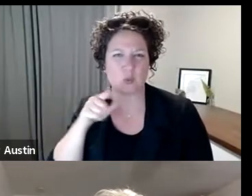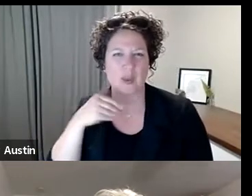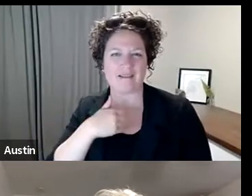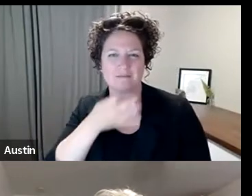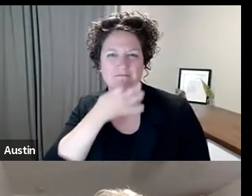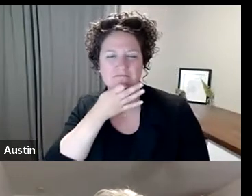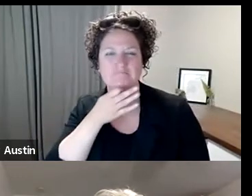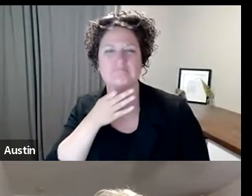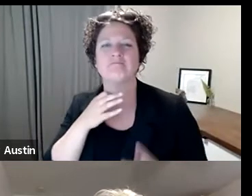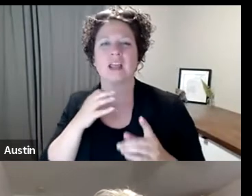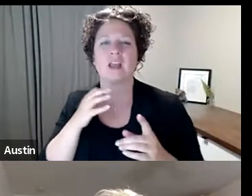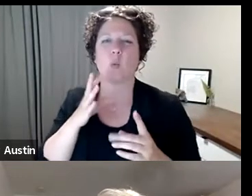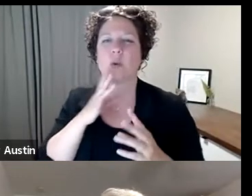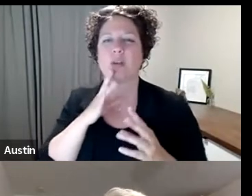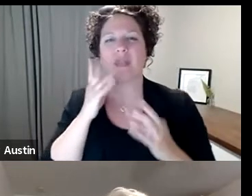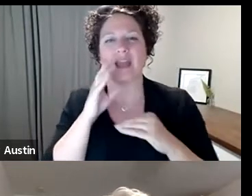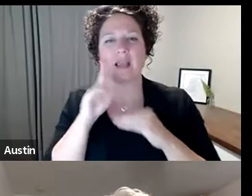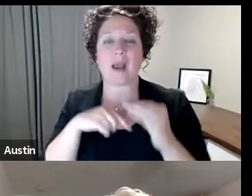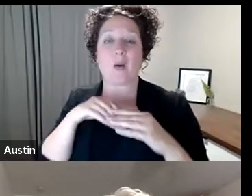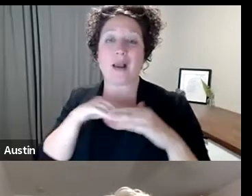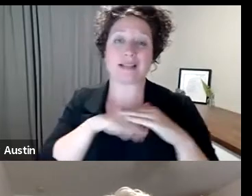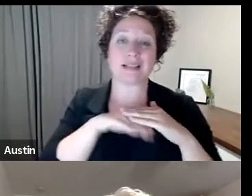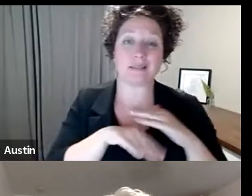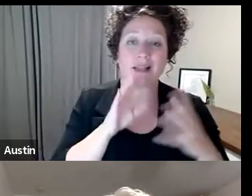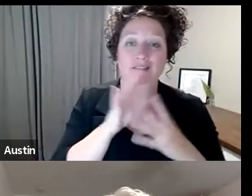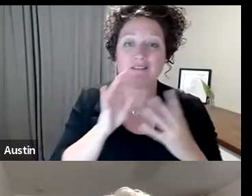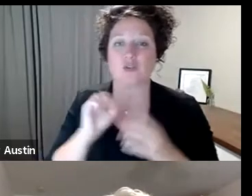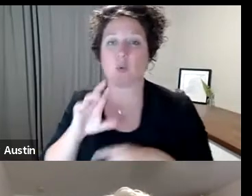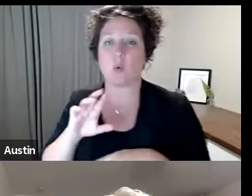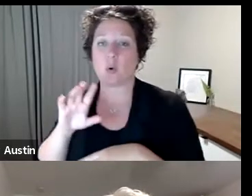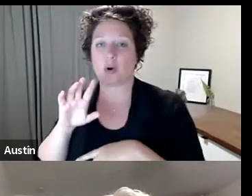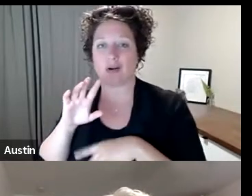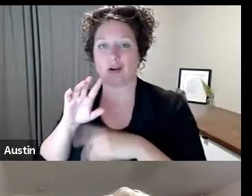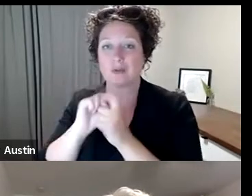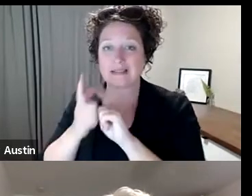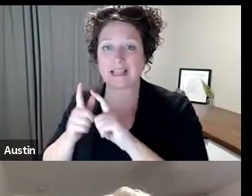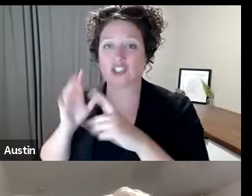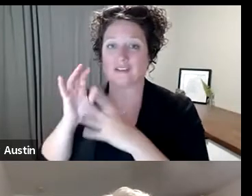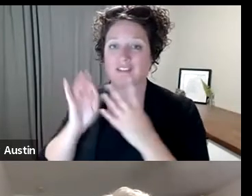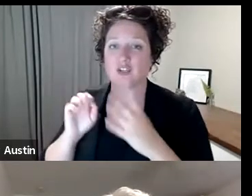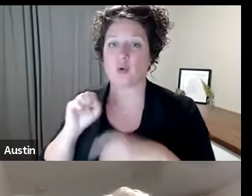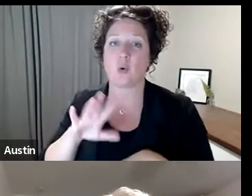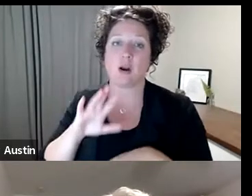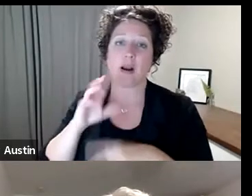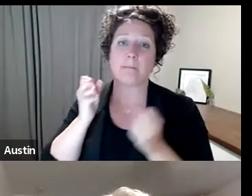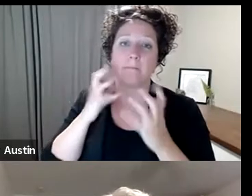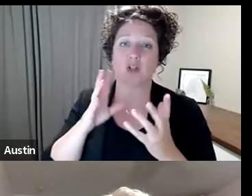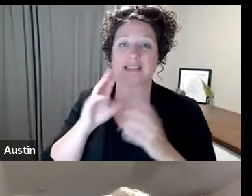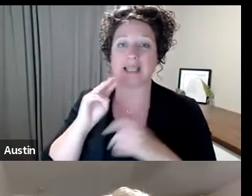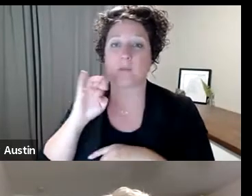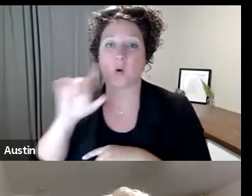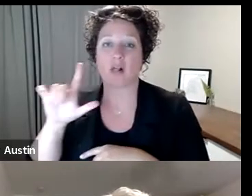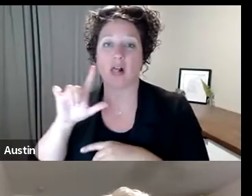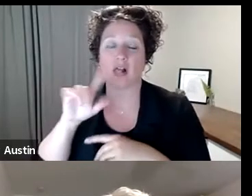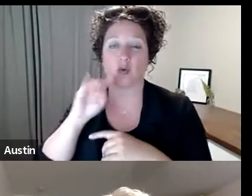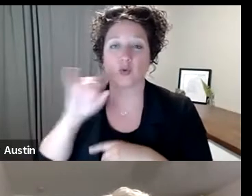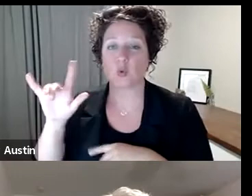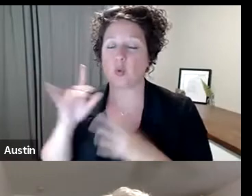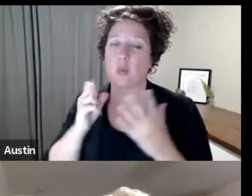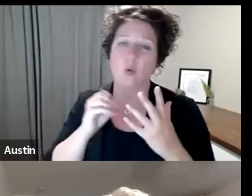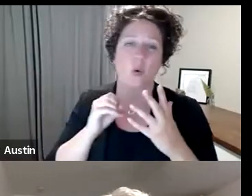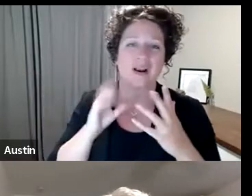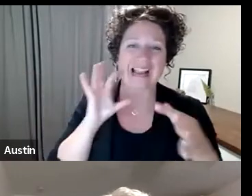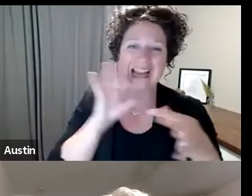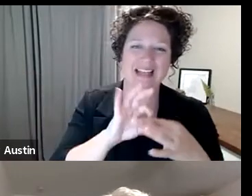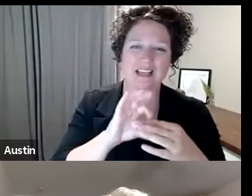a feature, an accessibility feature or a translation feature or a multimodal tool or connecting via dialect connection,